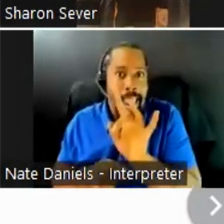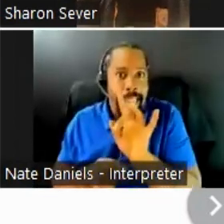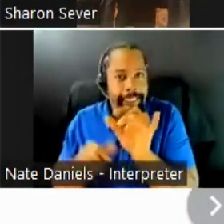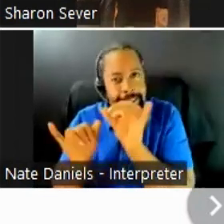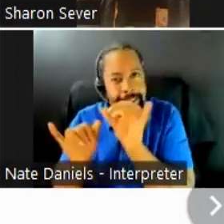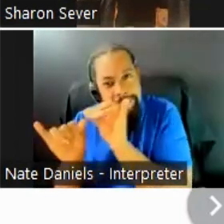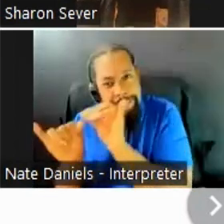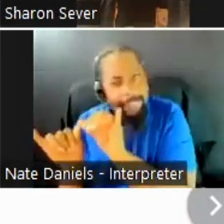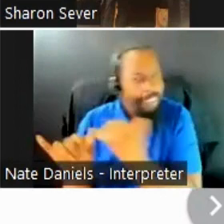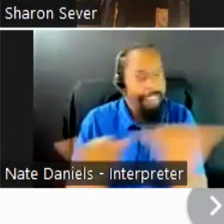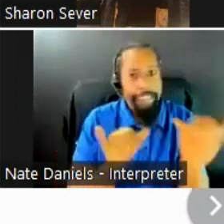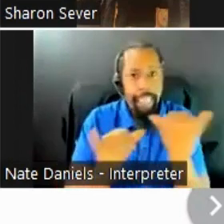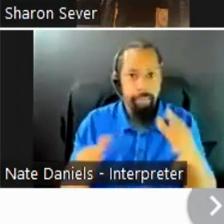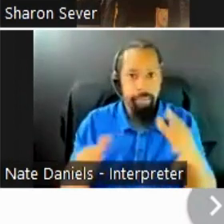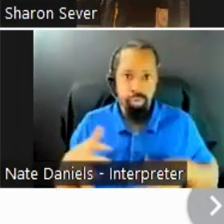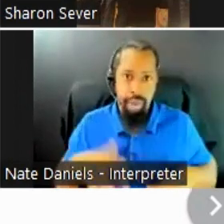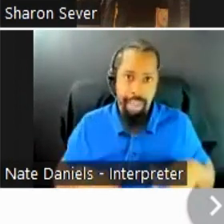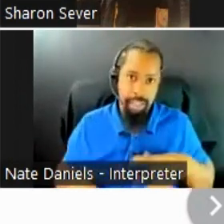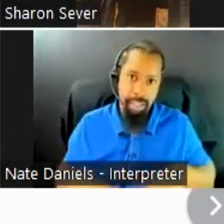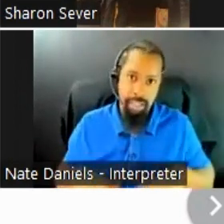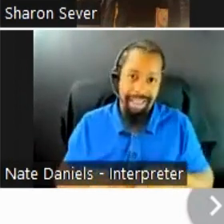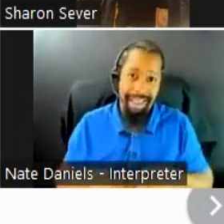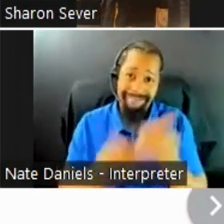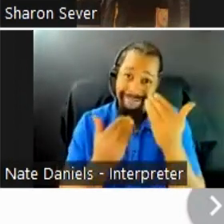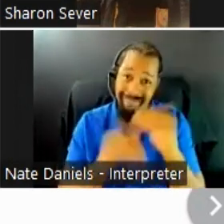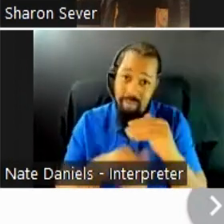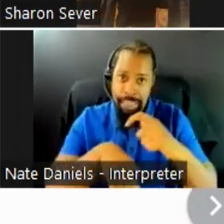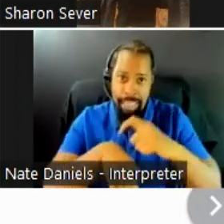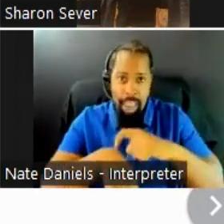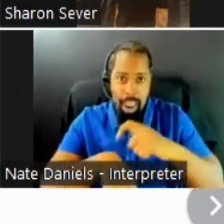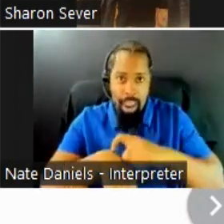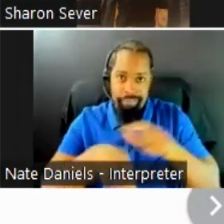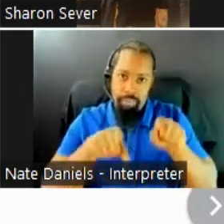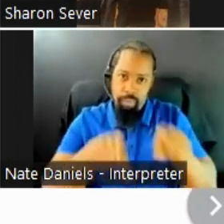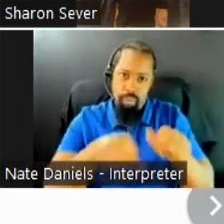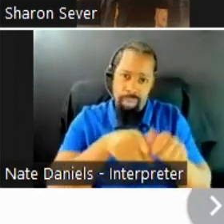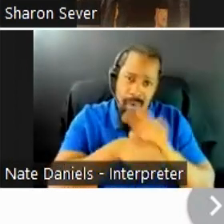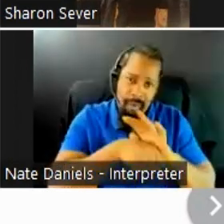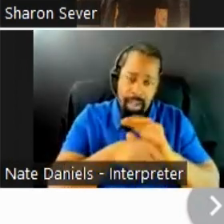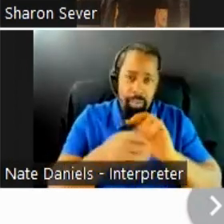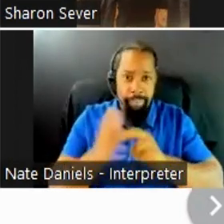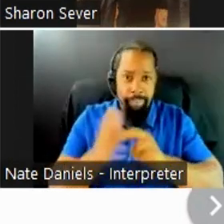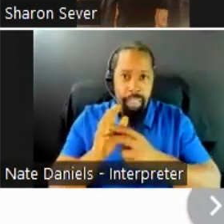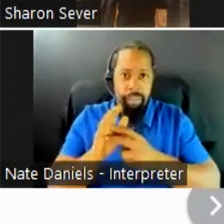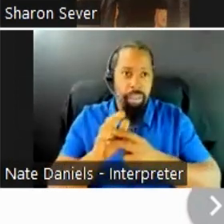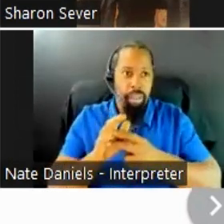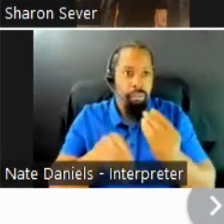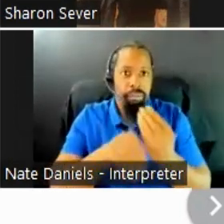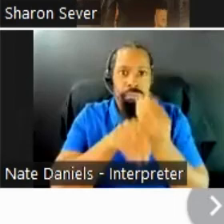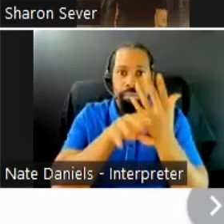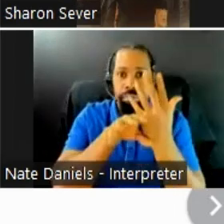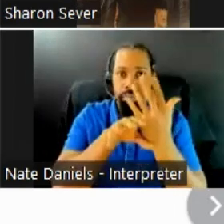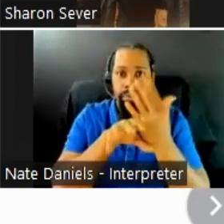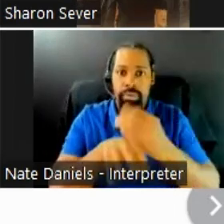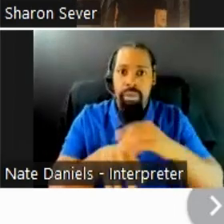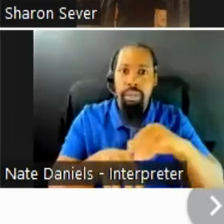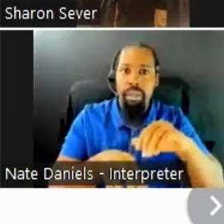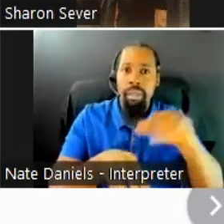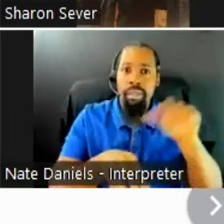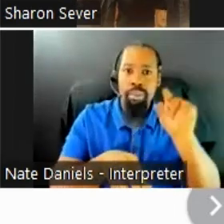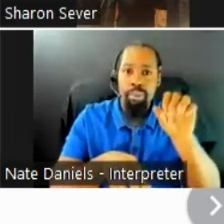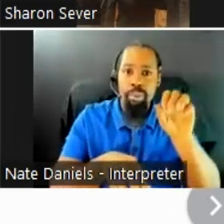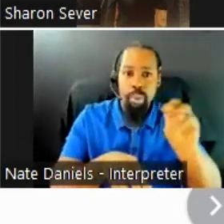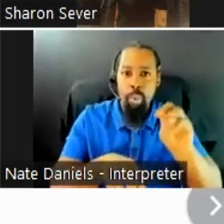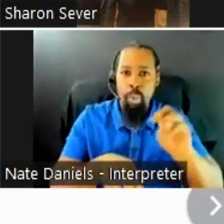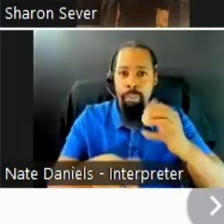during COVID, so it was all Zoom calls and Zoom fittings, and the day we had to ship